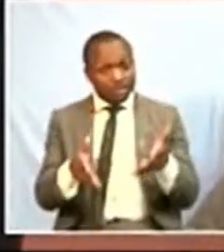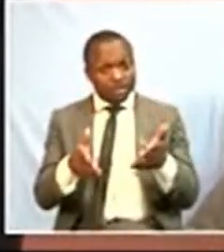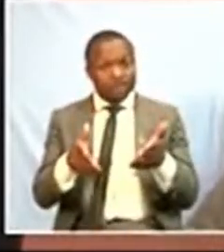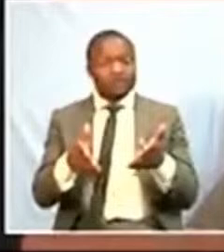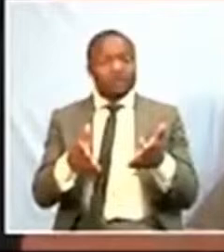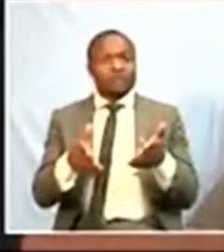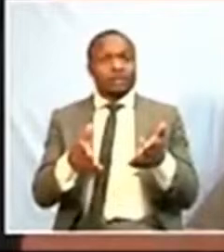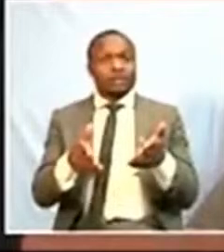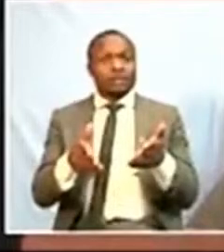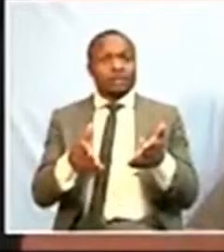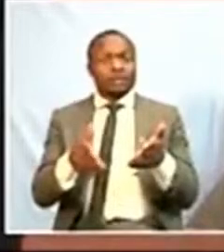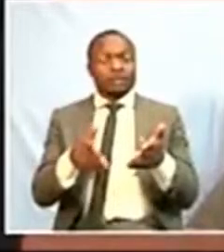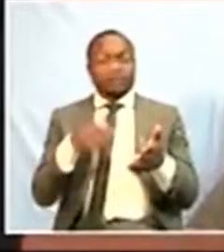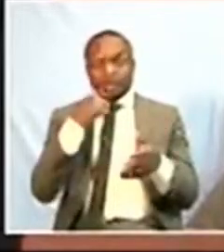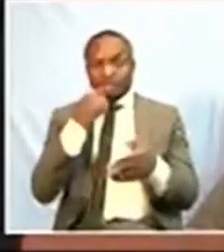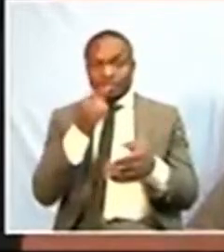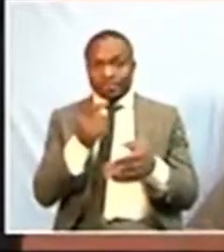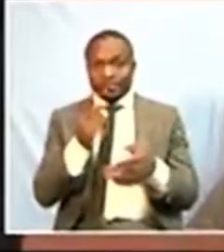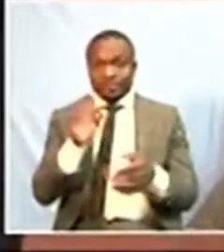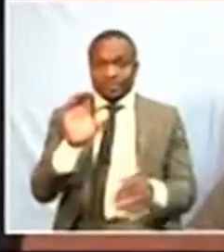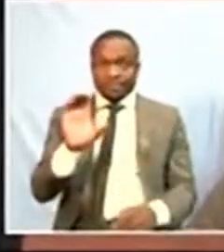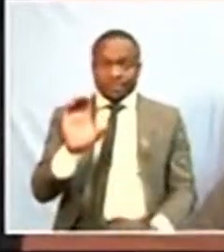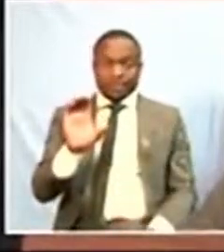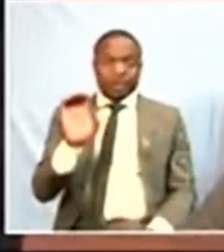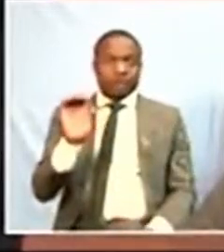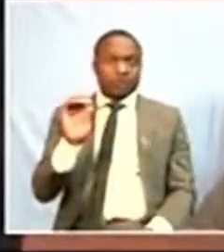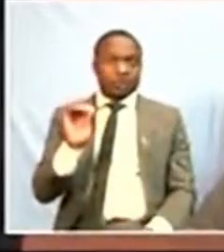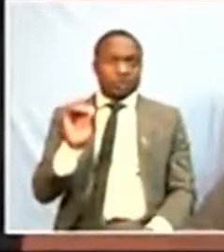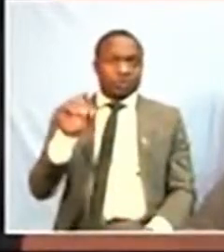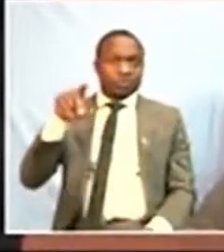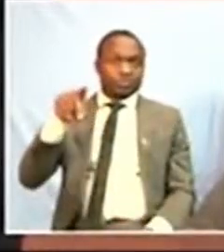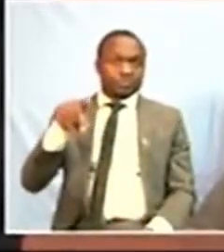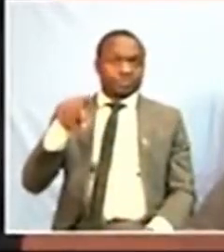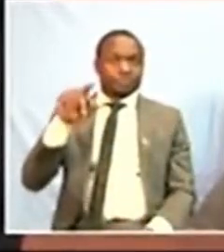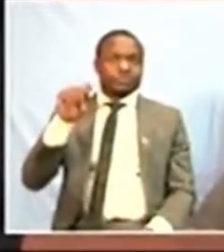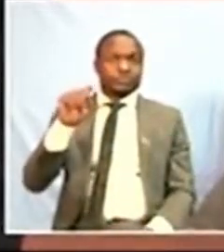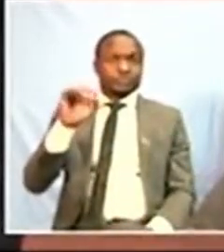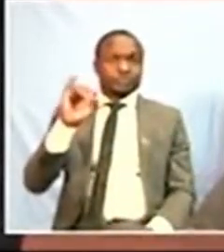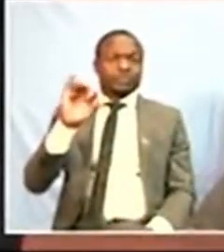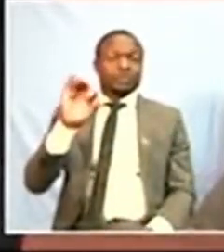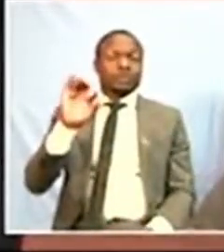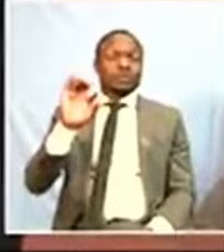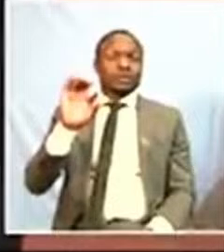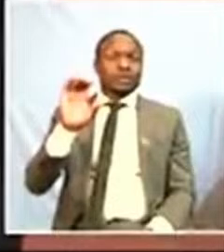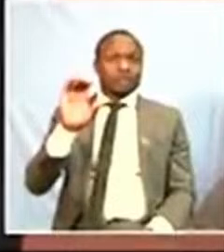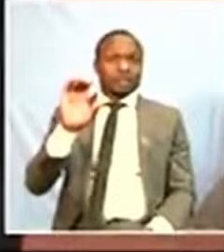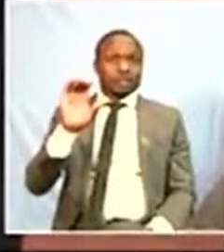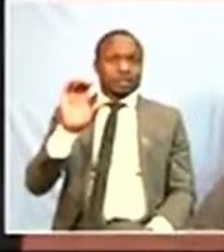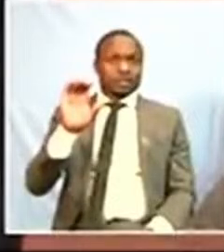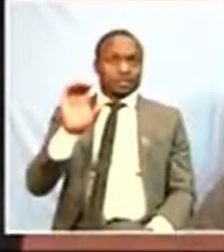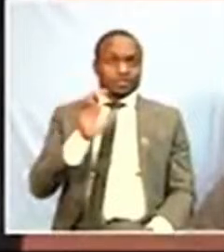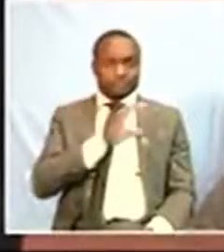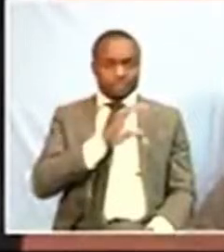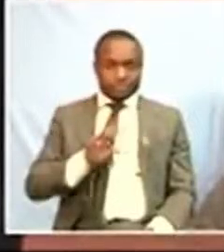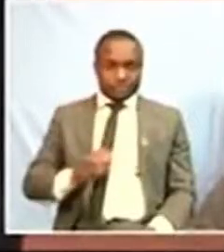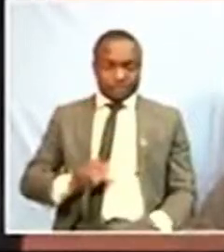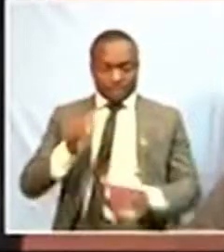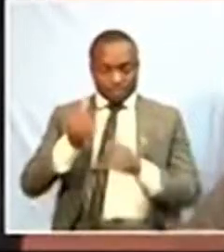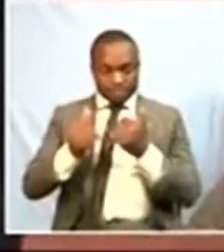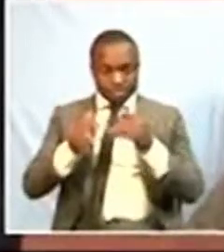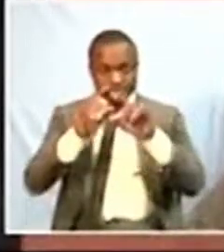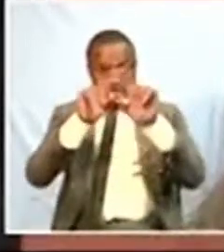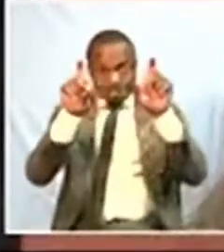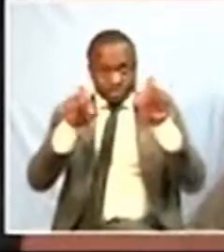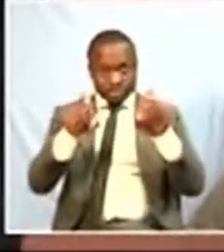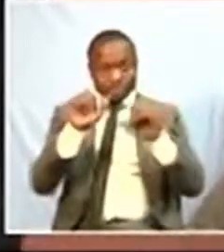certify that Coptech Investments, I hope you are seeing that statement I'm reading, on the substantial completion certificate